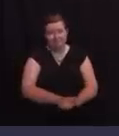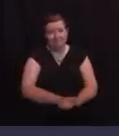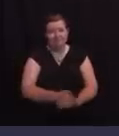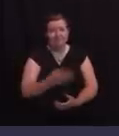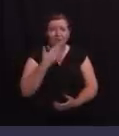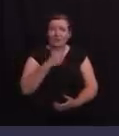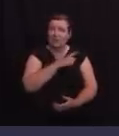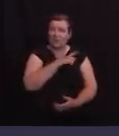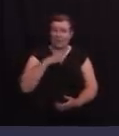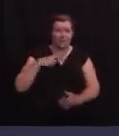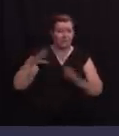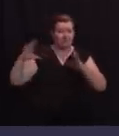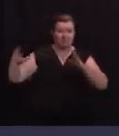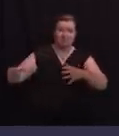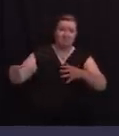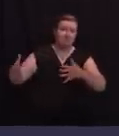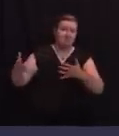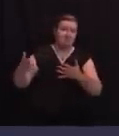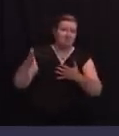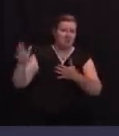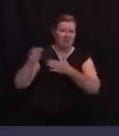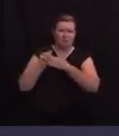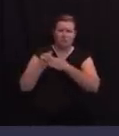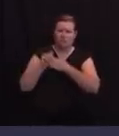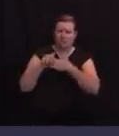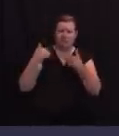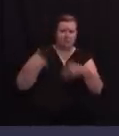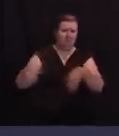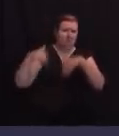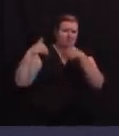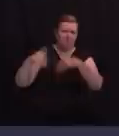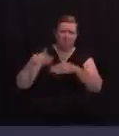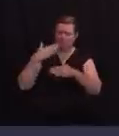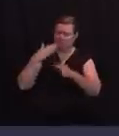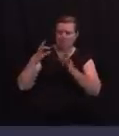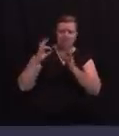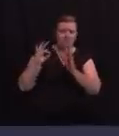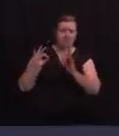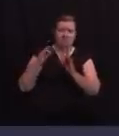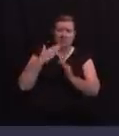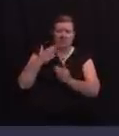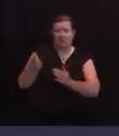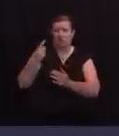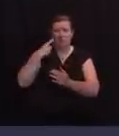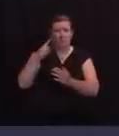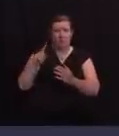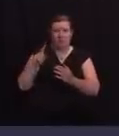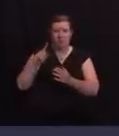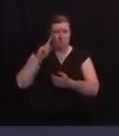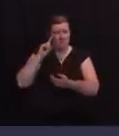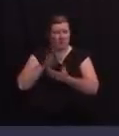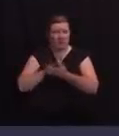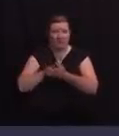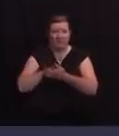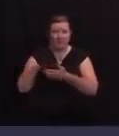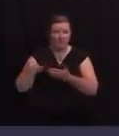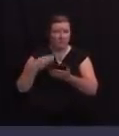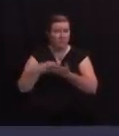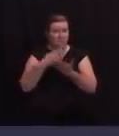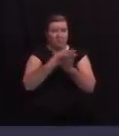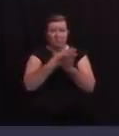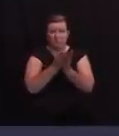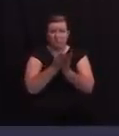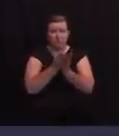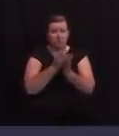legislative leadership, just as a general matter, because I believe at the end of the day, this budget's going to